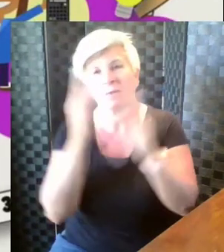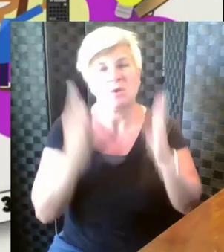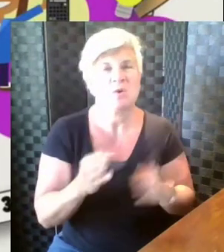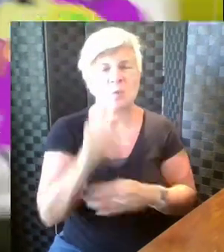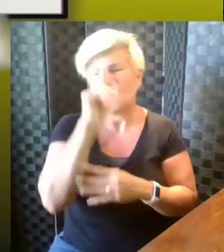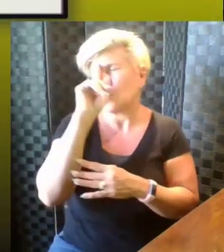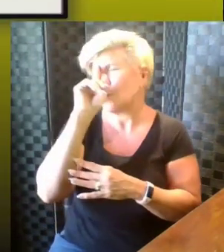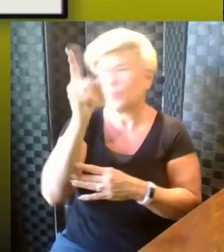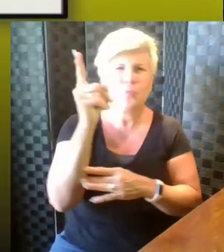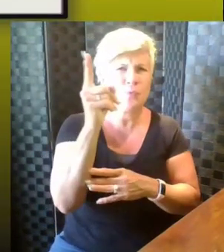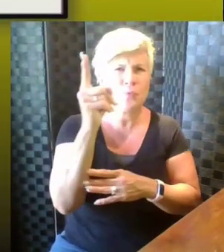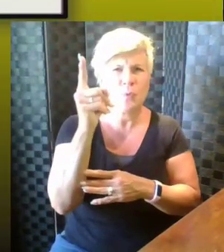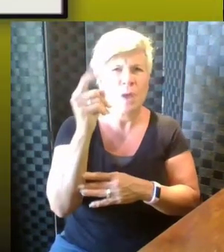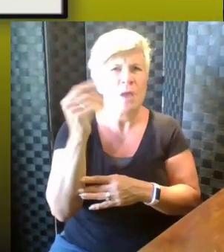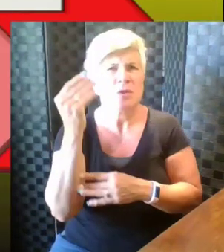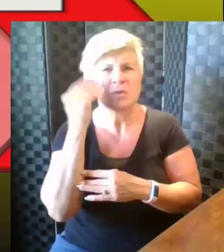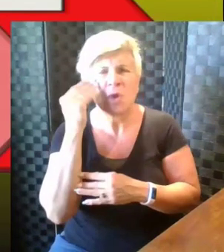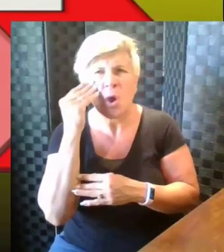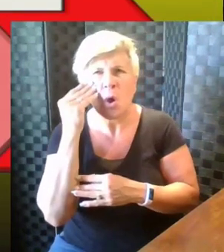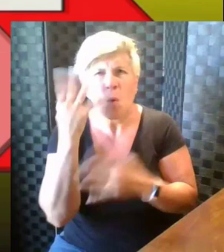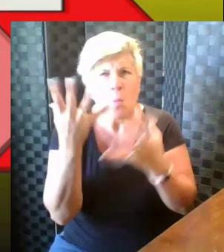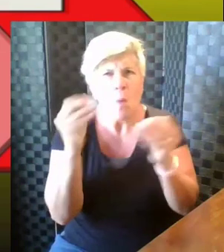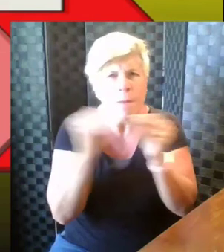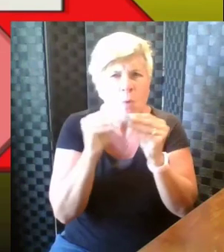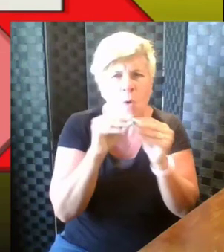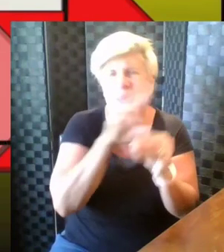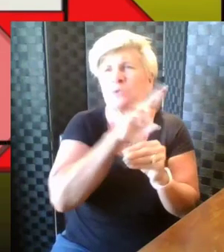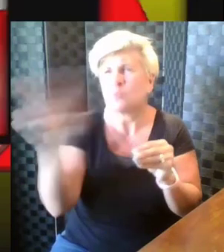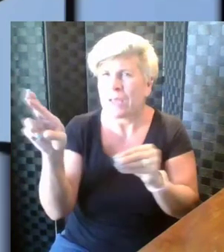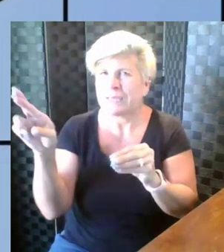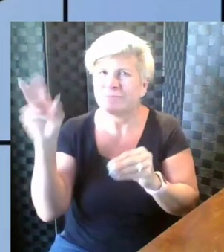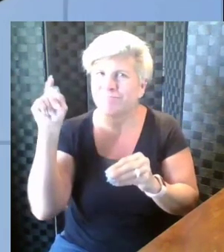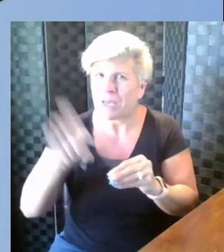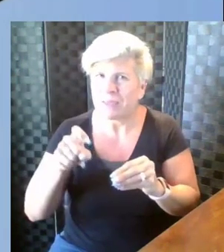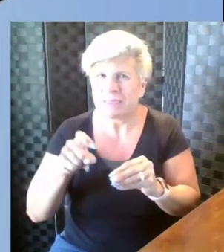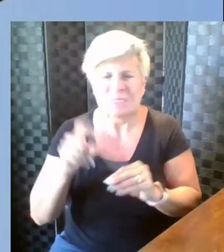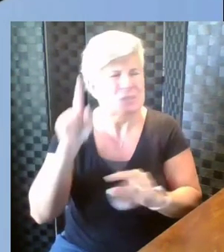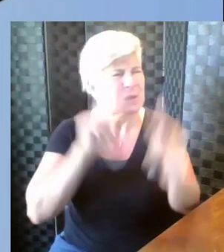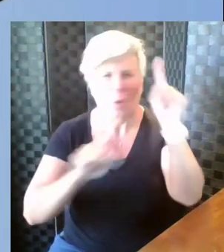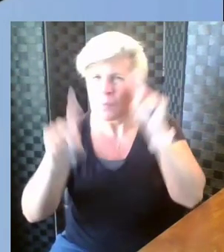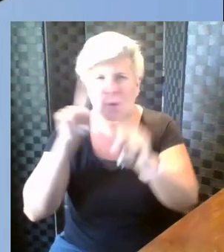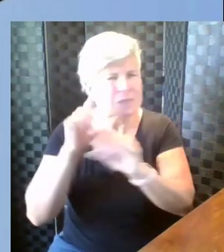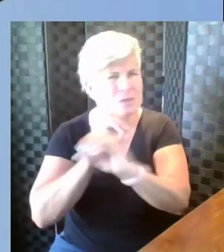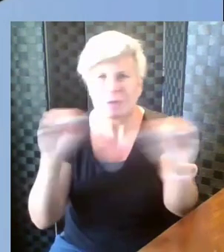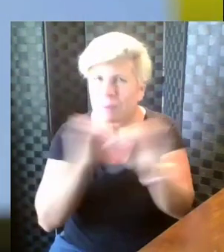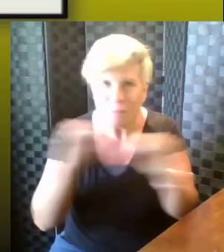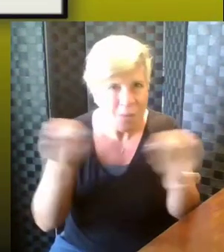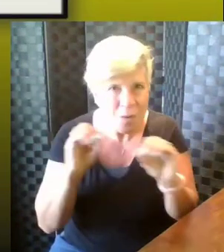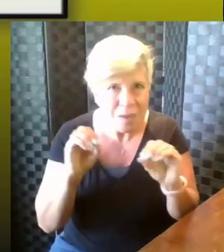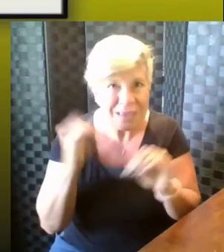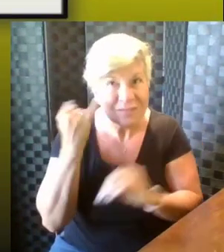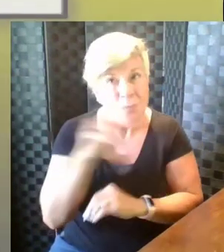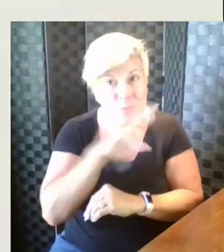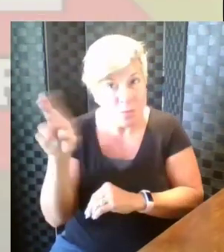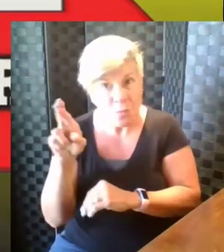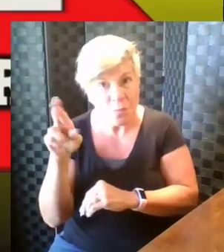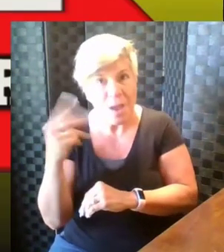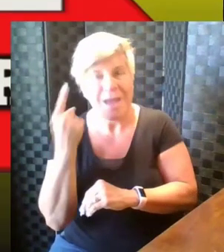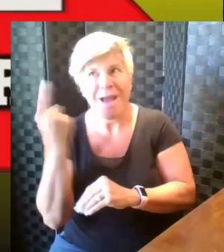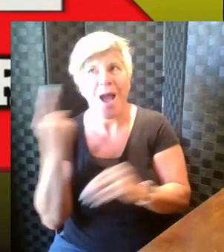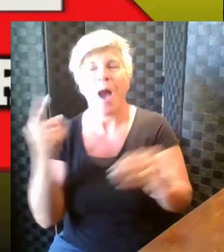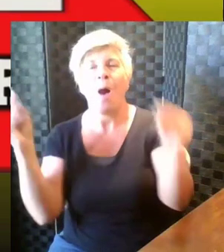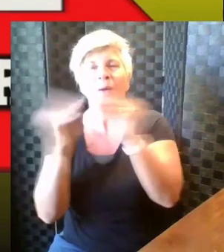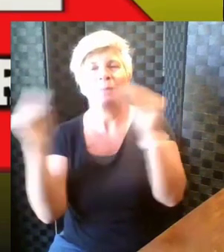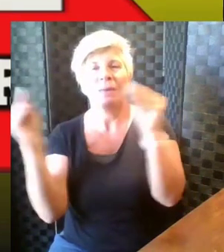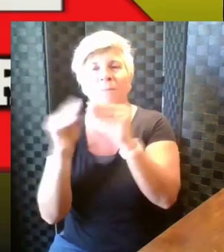Mathematicians who are really right know that when you get more, you go to the right. Please don't wonder anymore. If you go to the